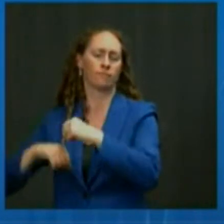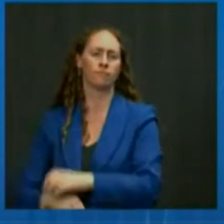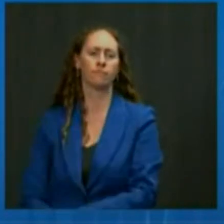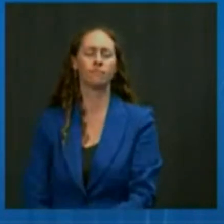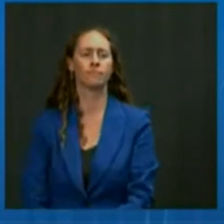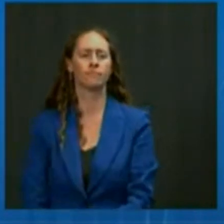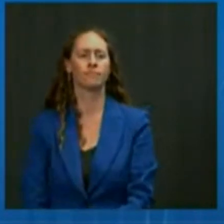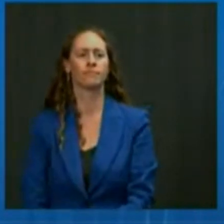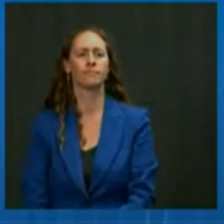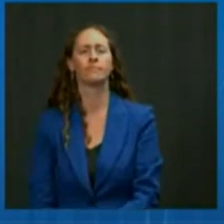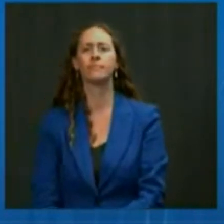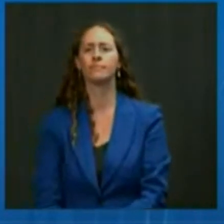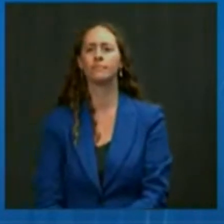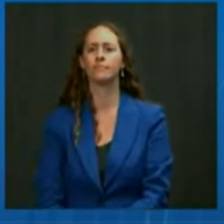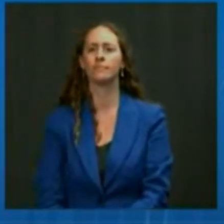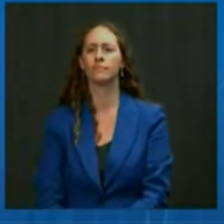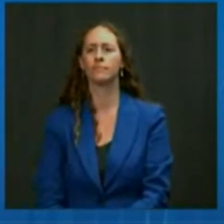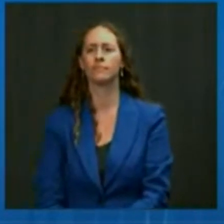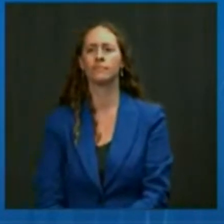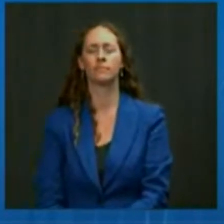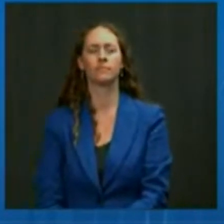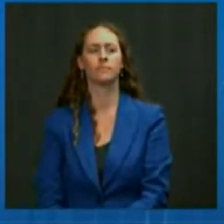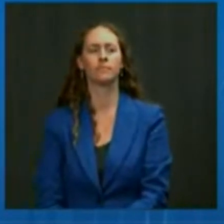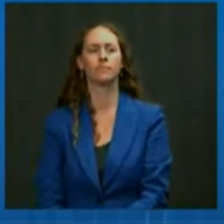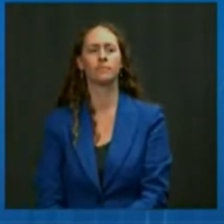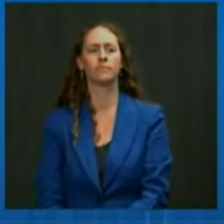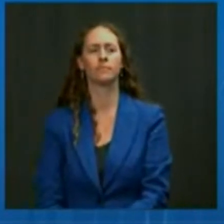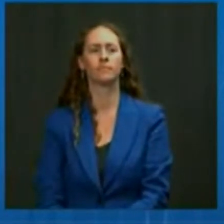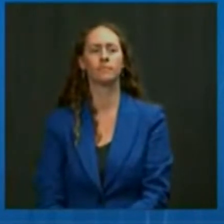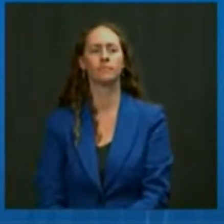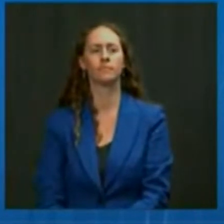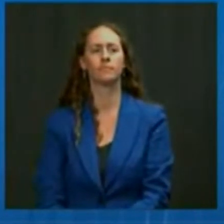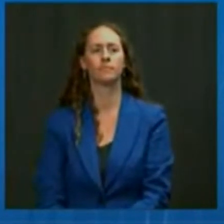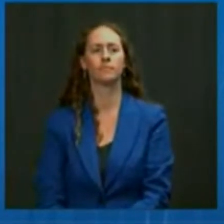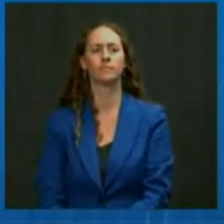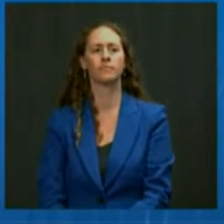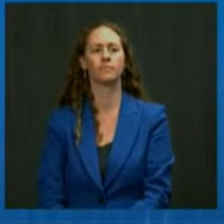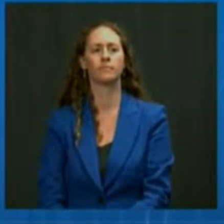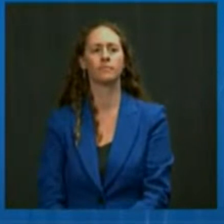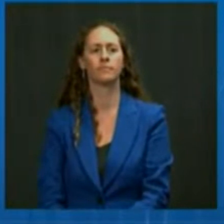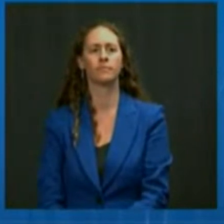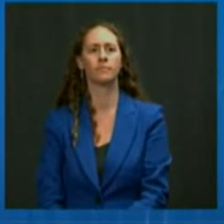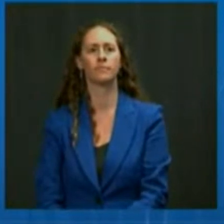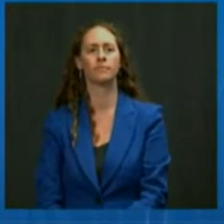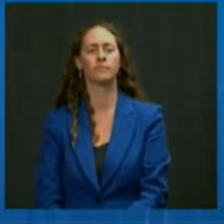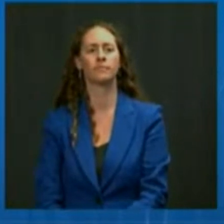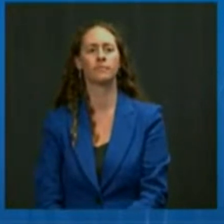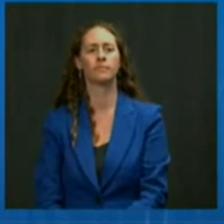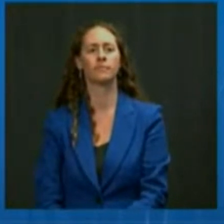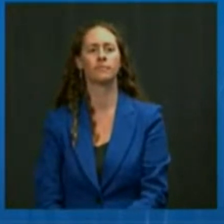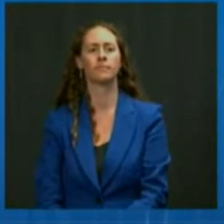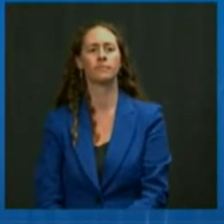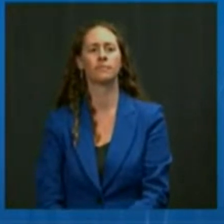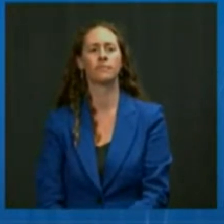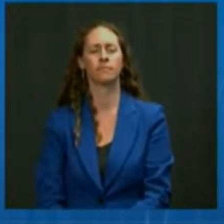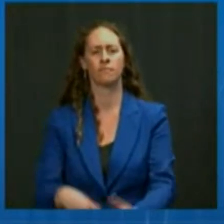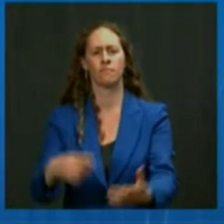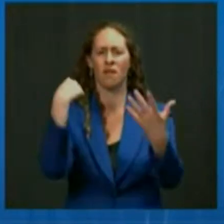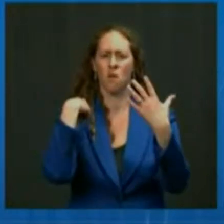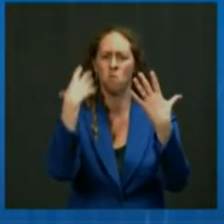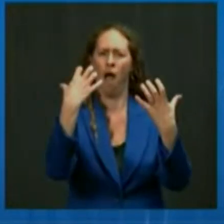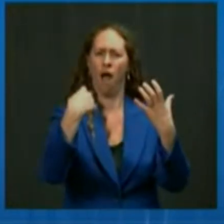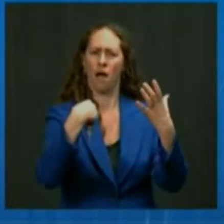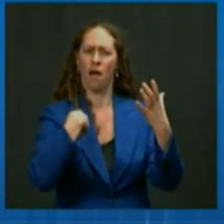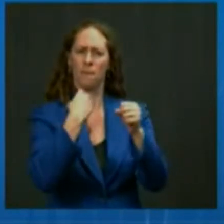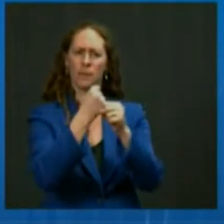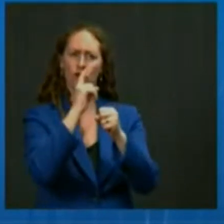against SARS-CoV-2 infection than against prior variants. To be clear, our top priority is